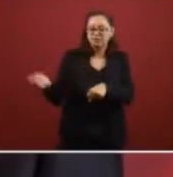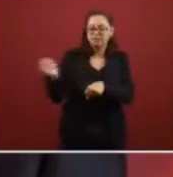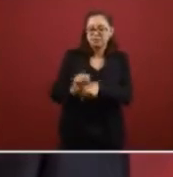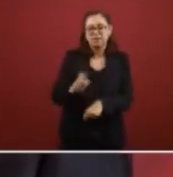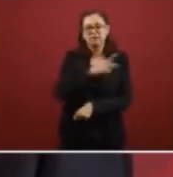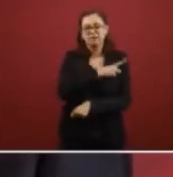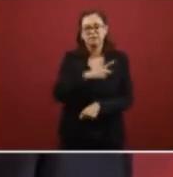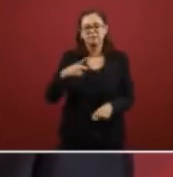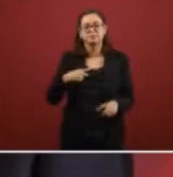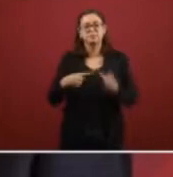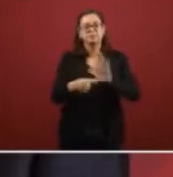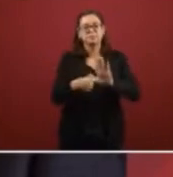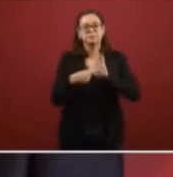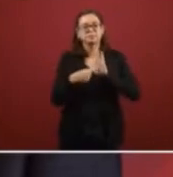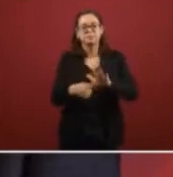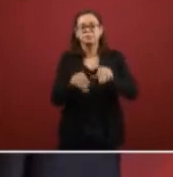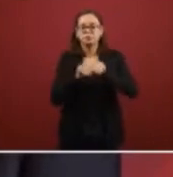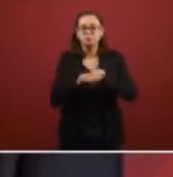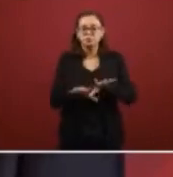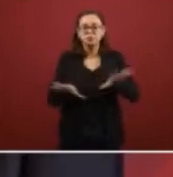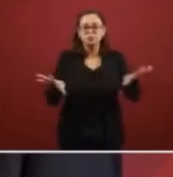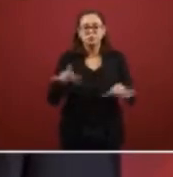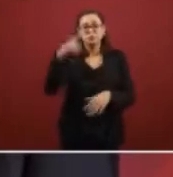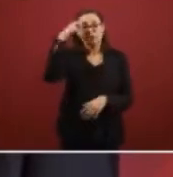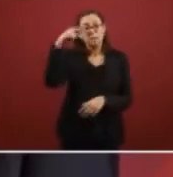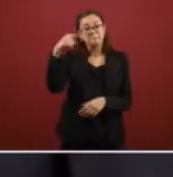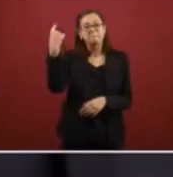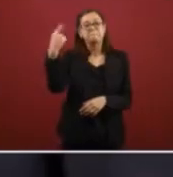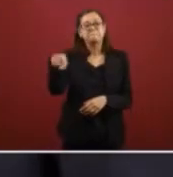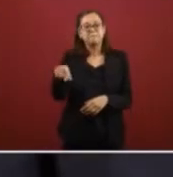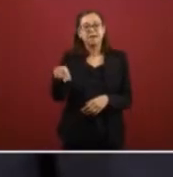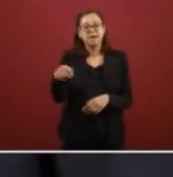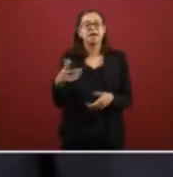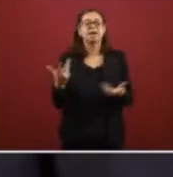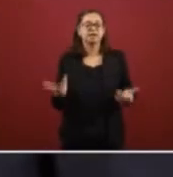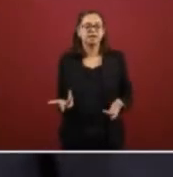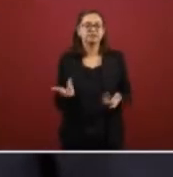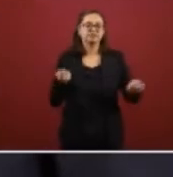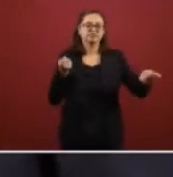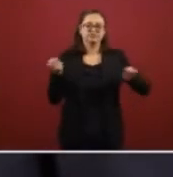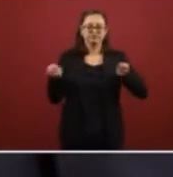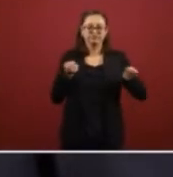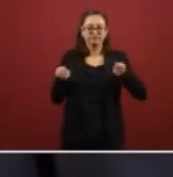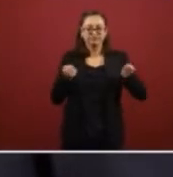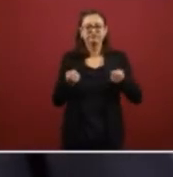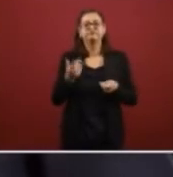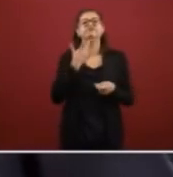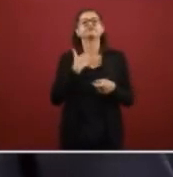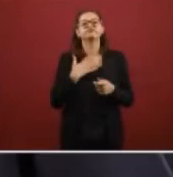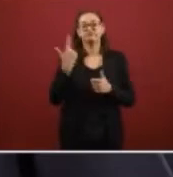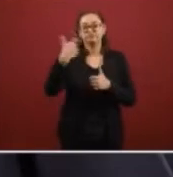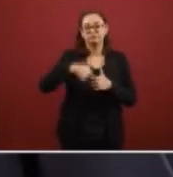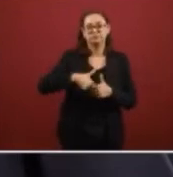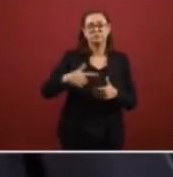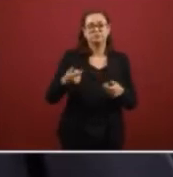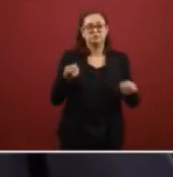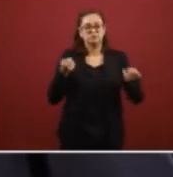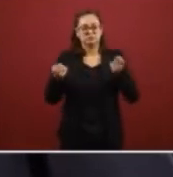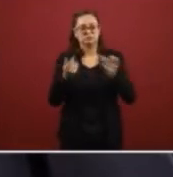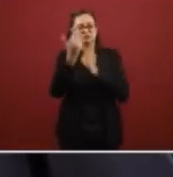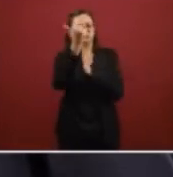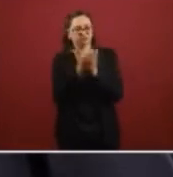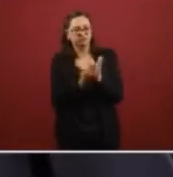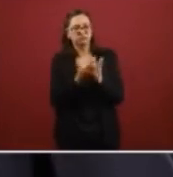week in order to maintain a stable prices for